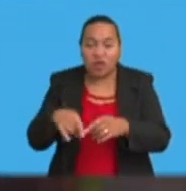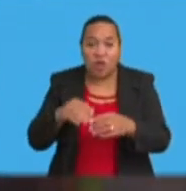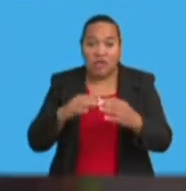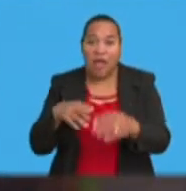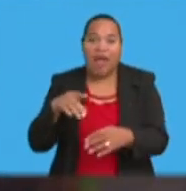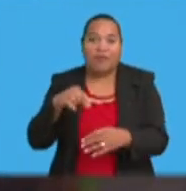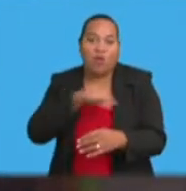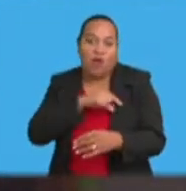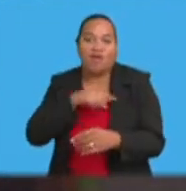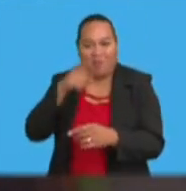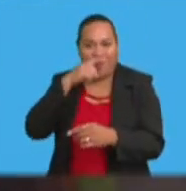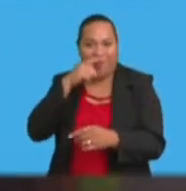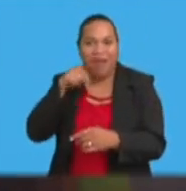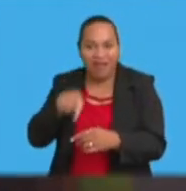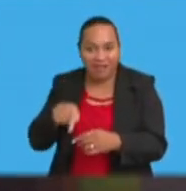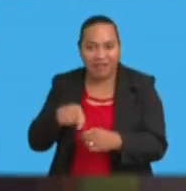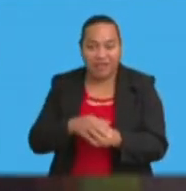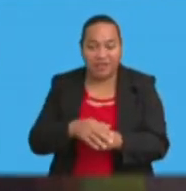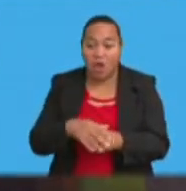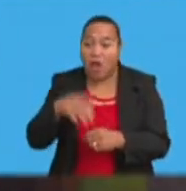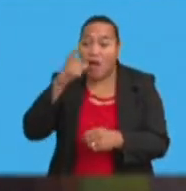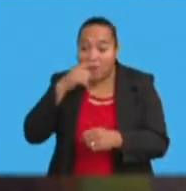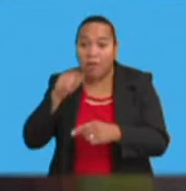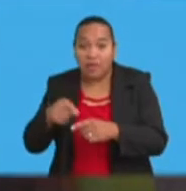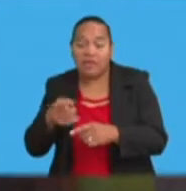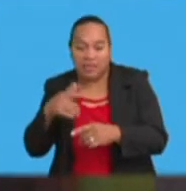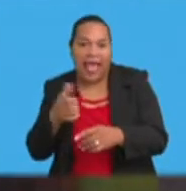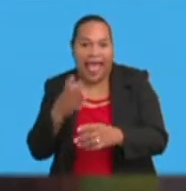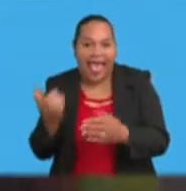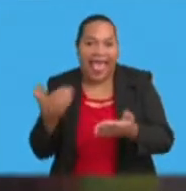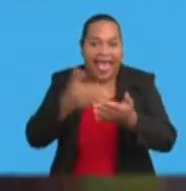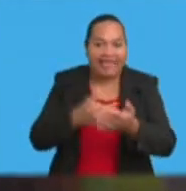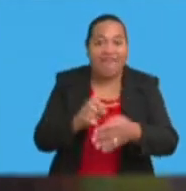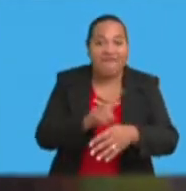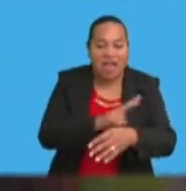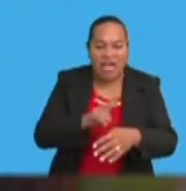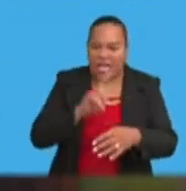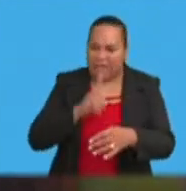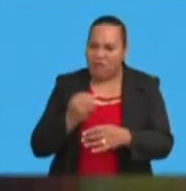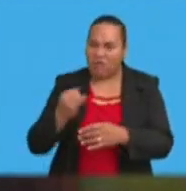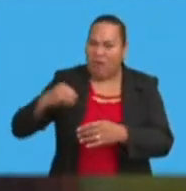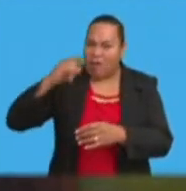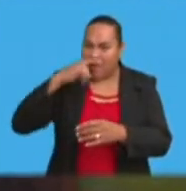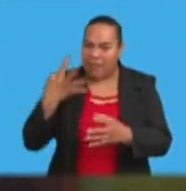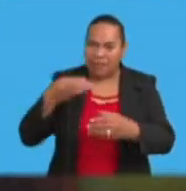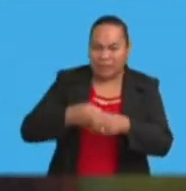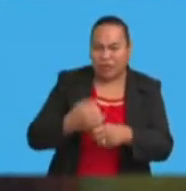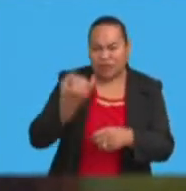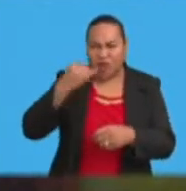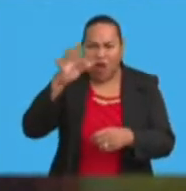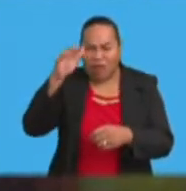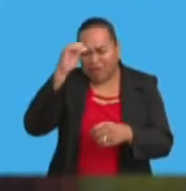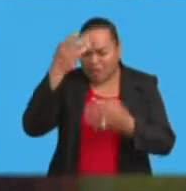people. People add value to things. If you do not have the right kind of people with the right mindset, with the right knowledge, with